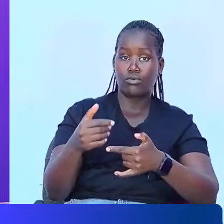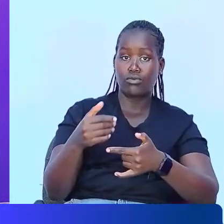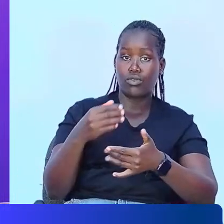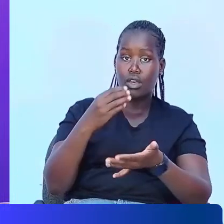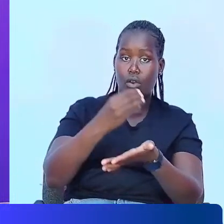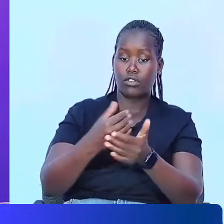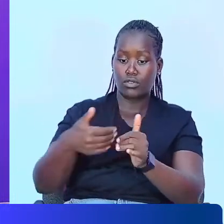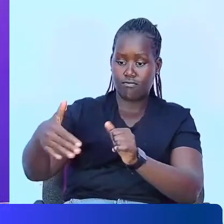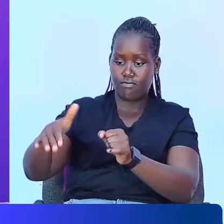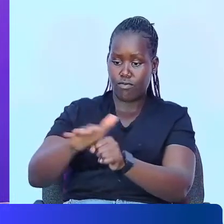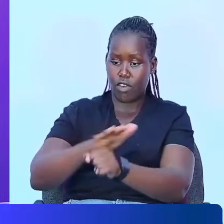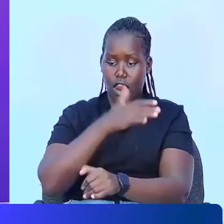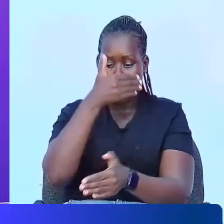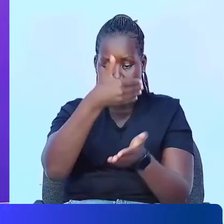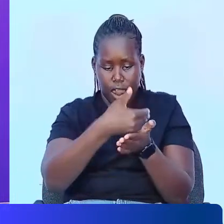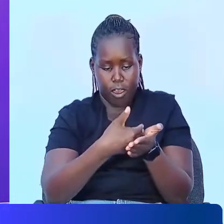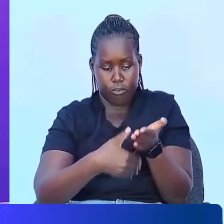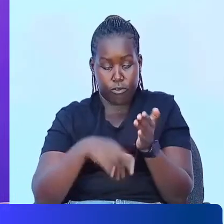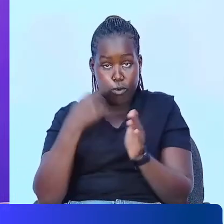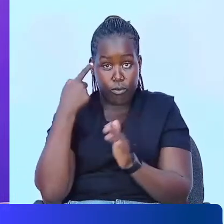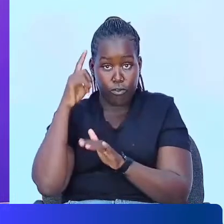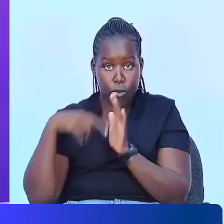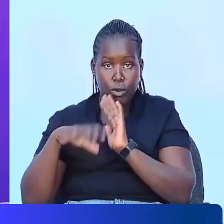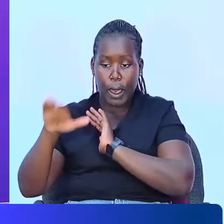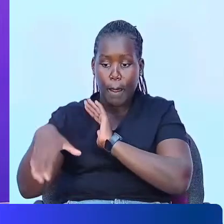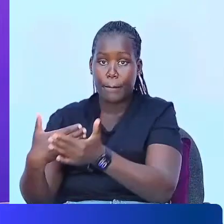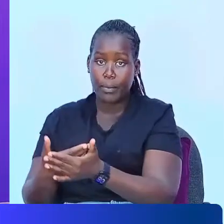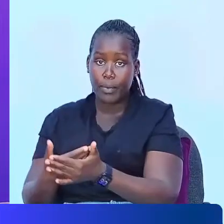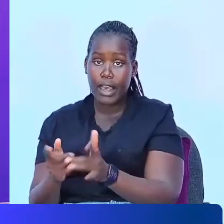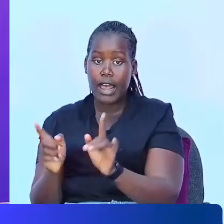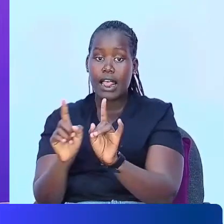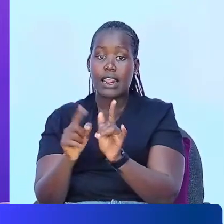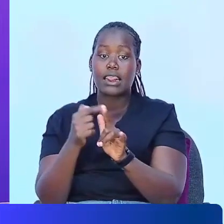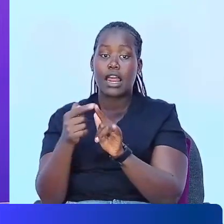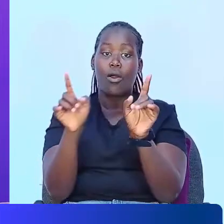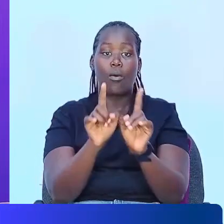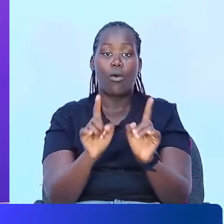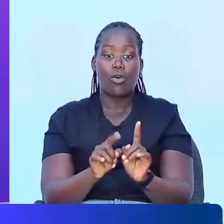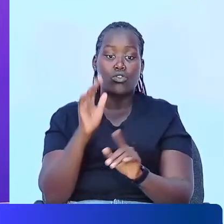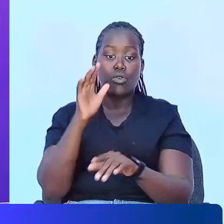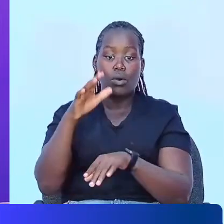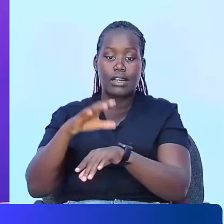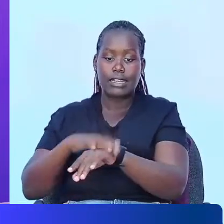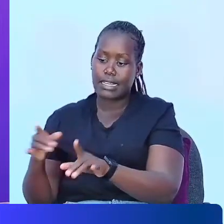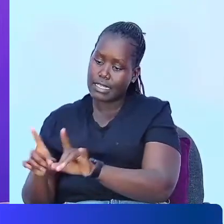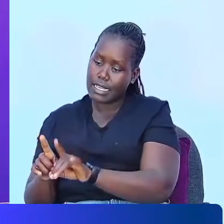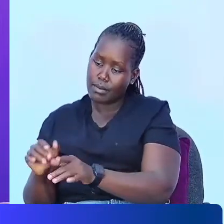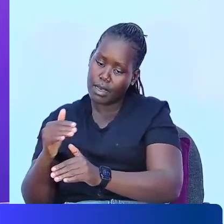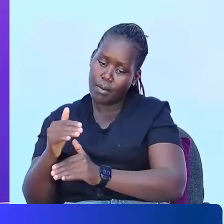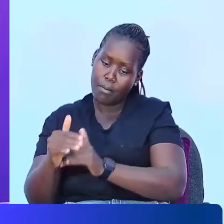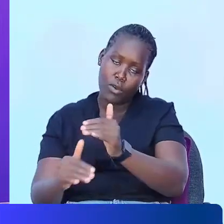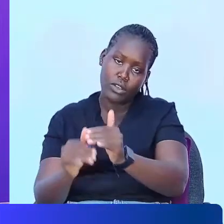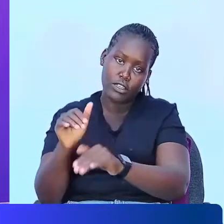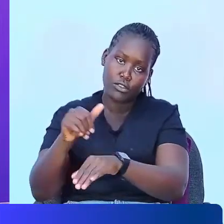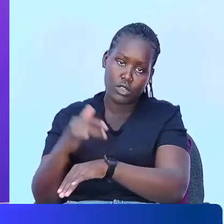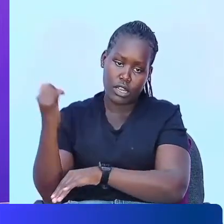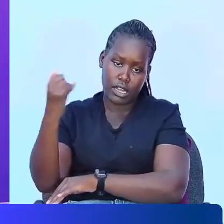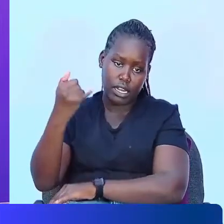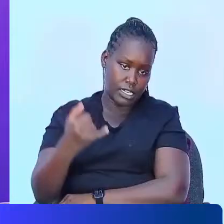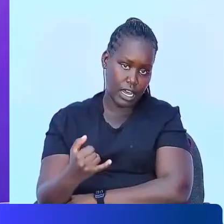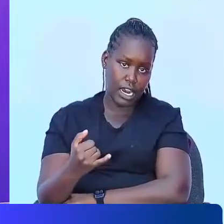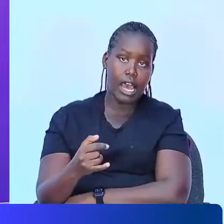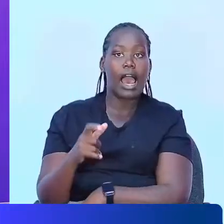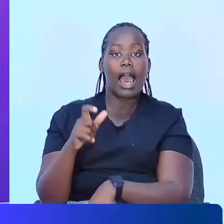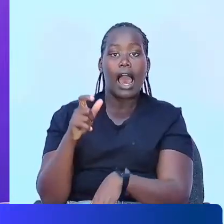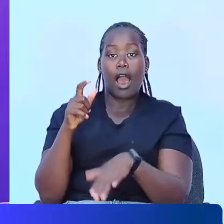a form for application. And then we also will take the same process to send a designer. Then once you have